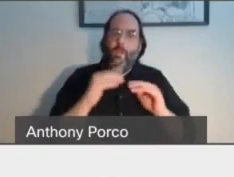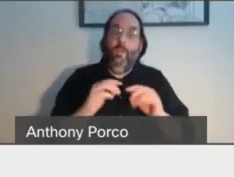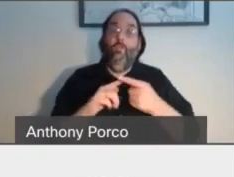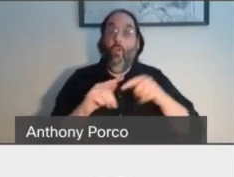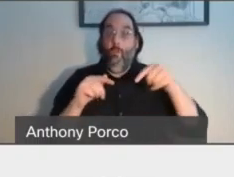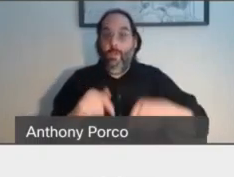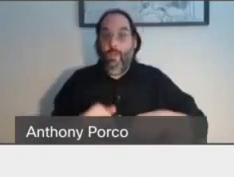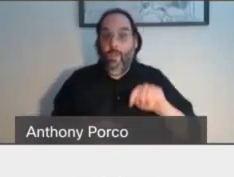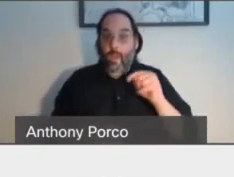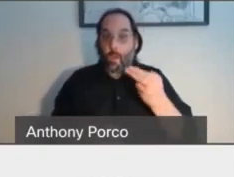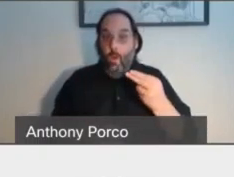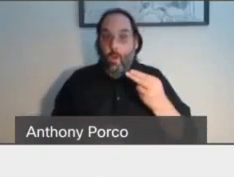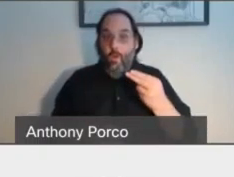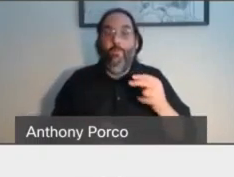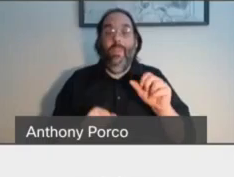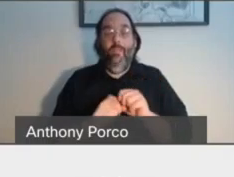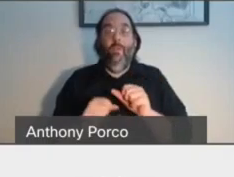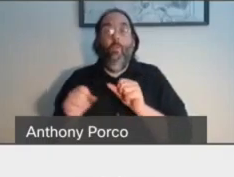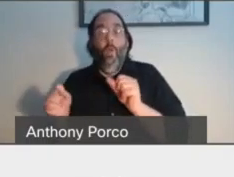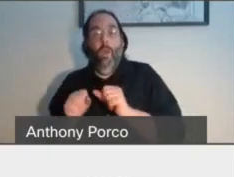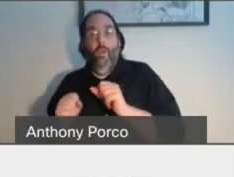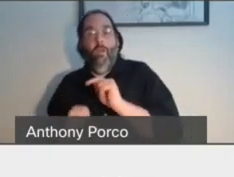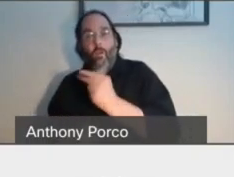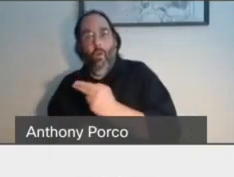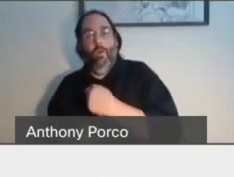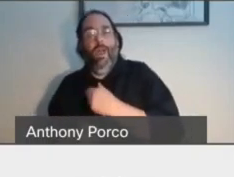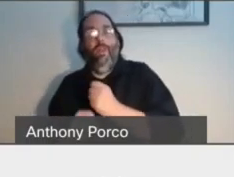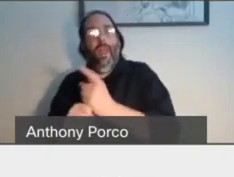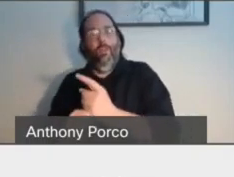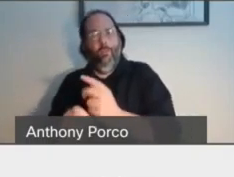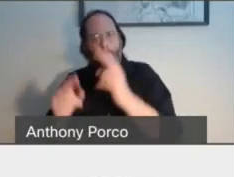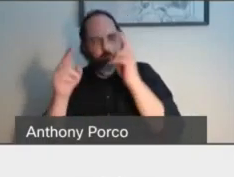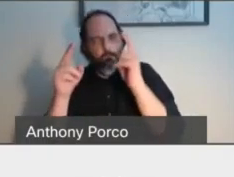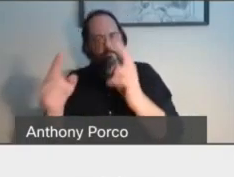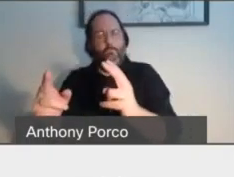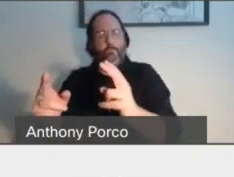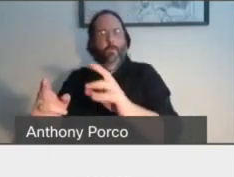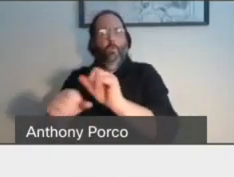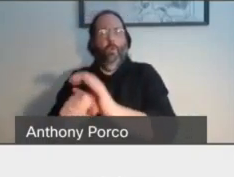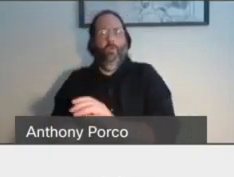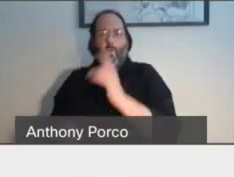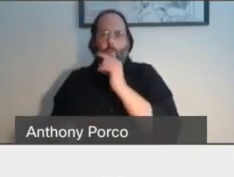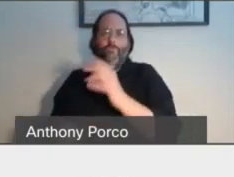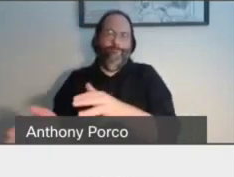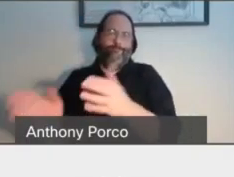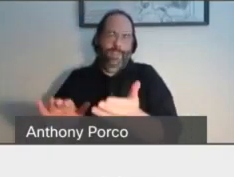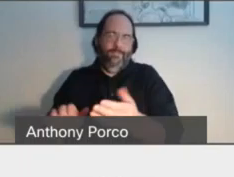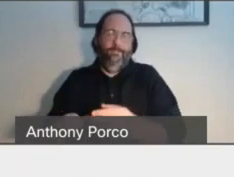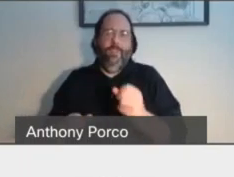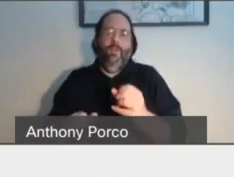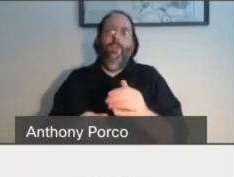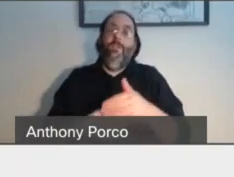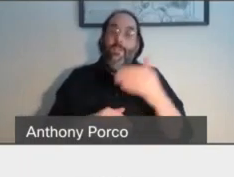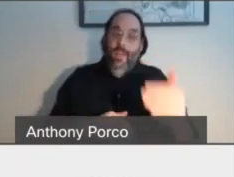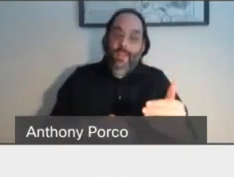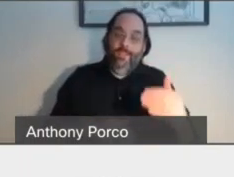at each of our winter town halls, we'll have an annual tribute to colleagues who are no longer with us. And so next up, our Chief of